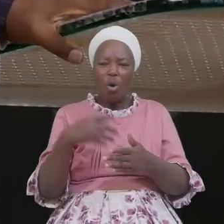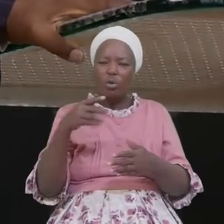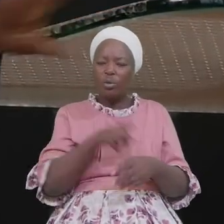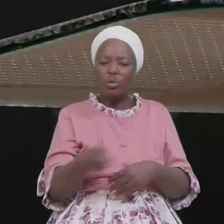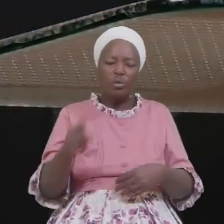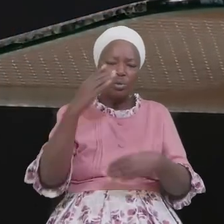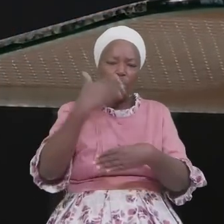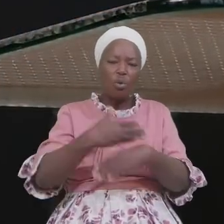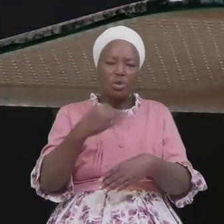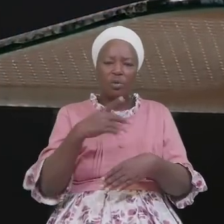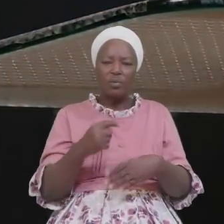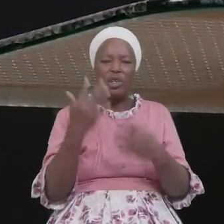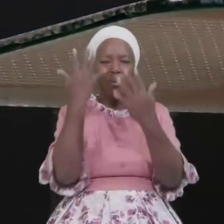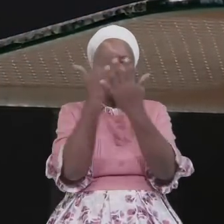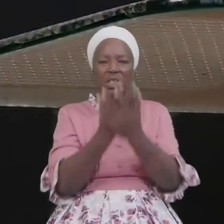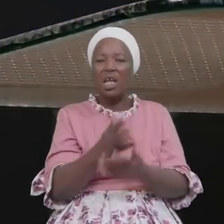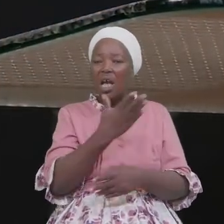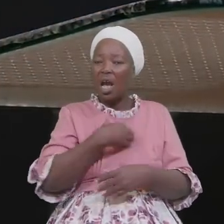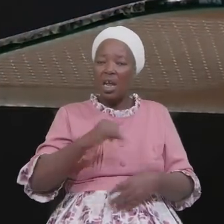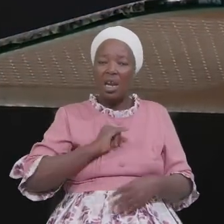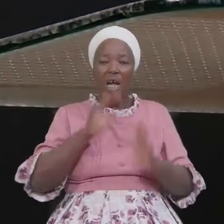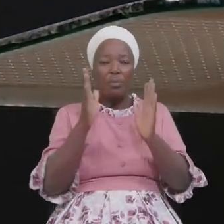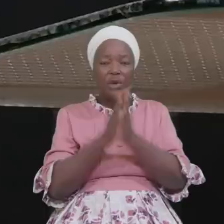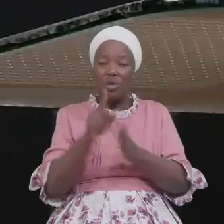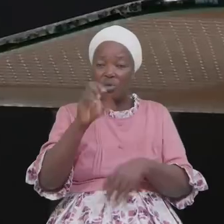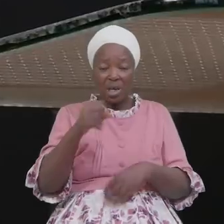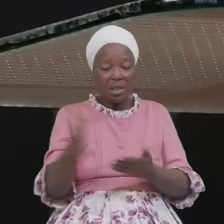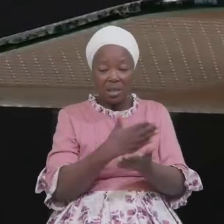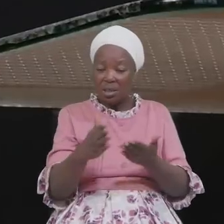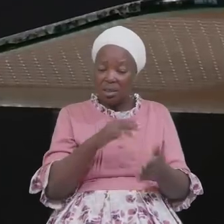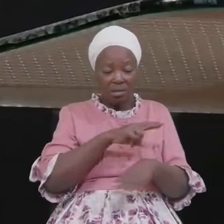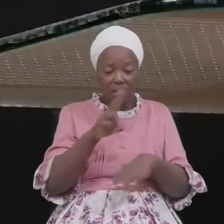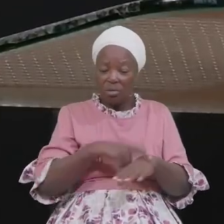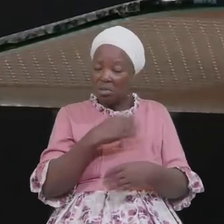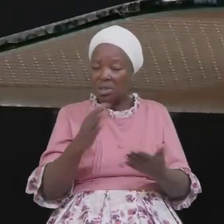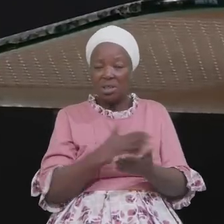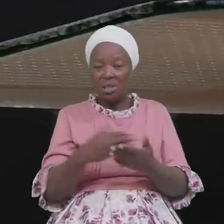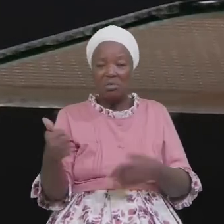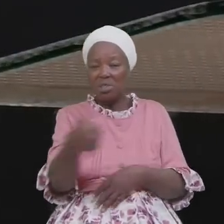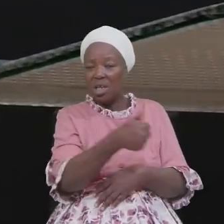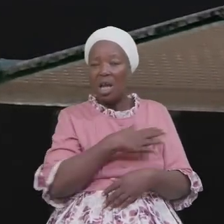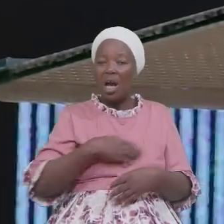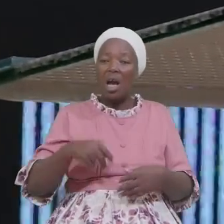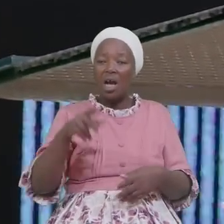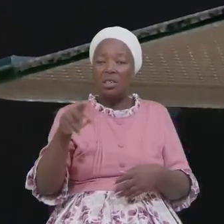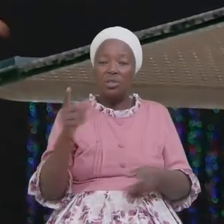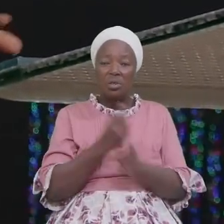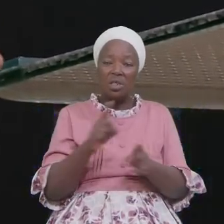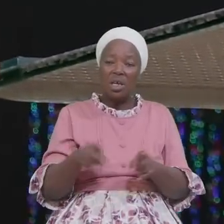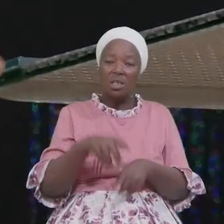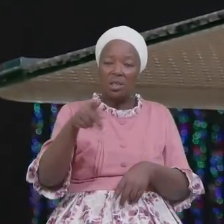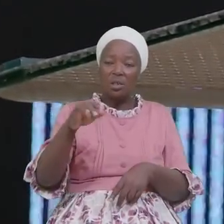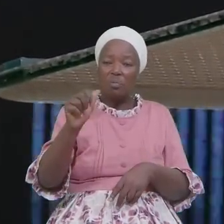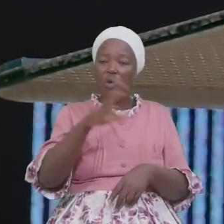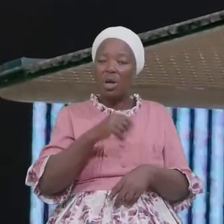of the prison. And I pray you can sing like that too by yourself. And Paul could sing, but an apostle